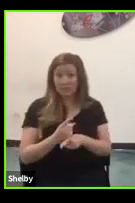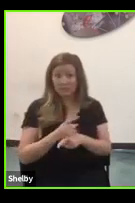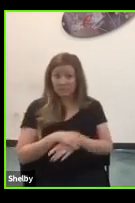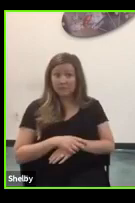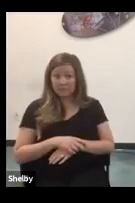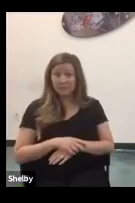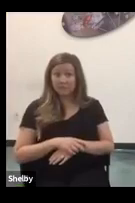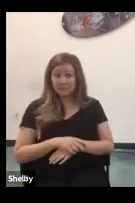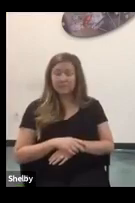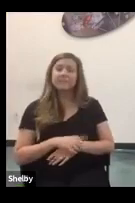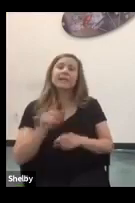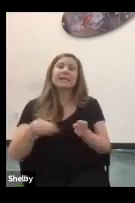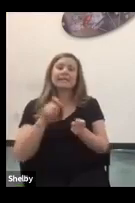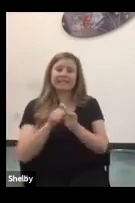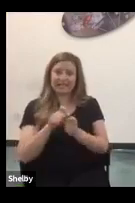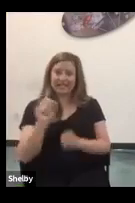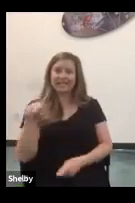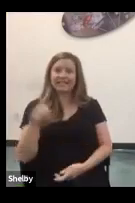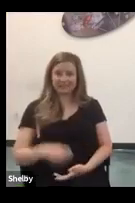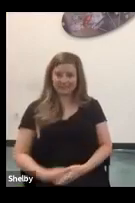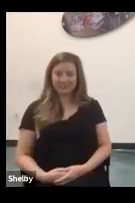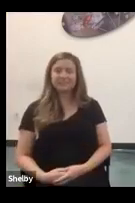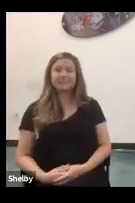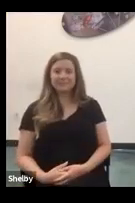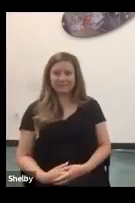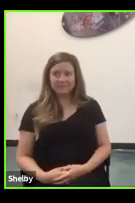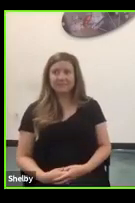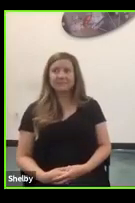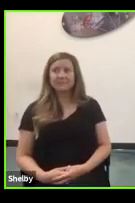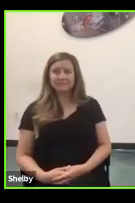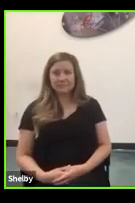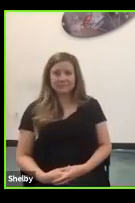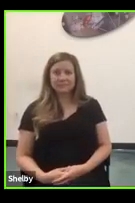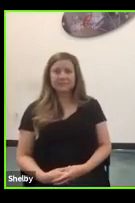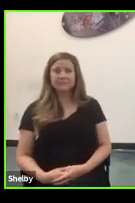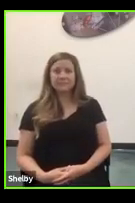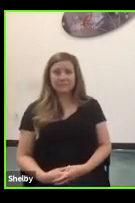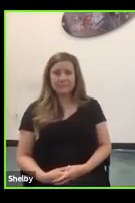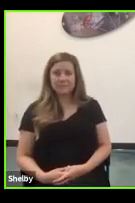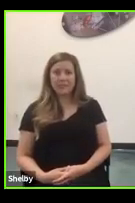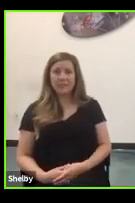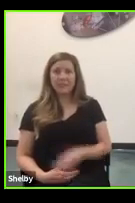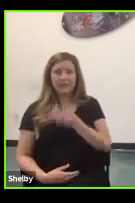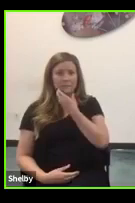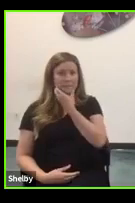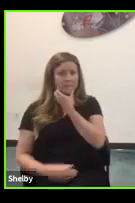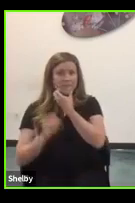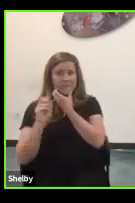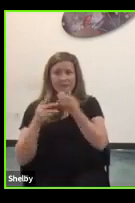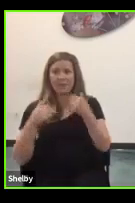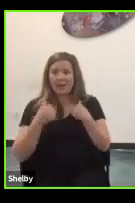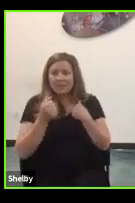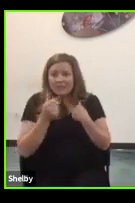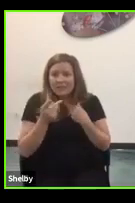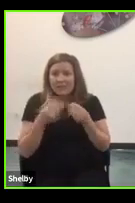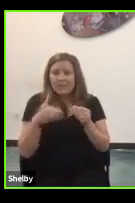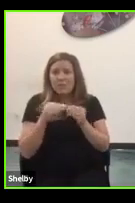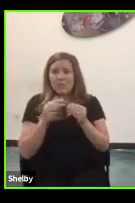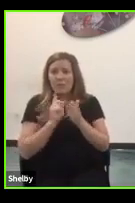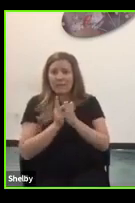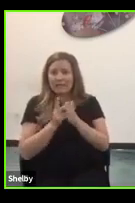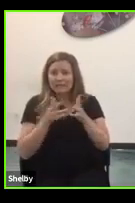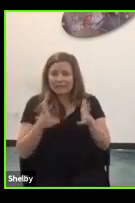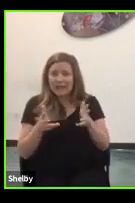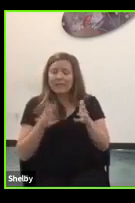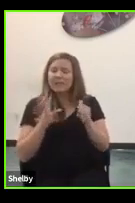Exactly. Yeah, that's great. We have just a few more minutes left for today. Let's